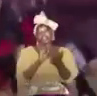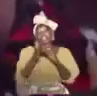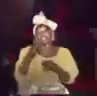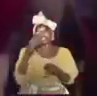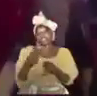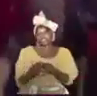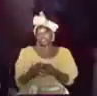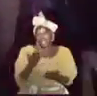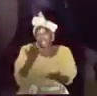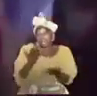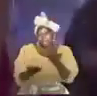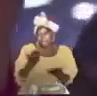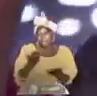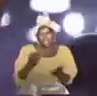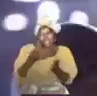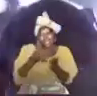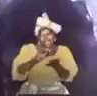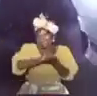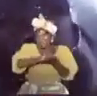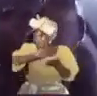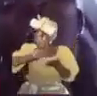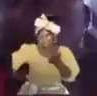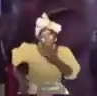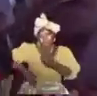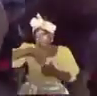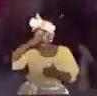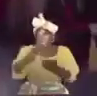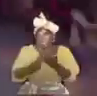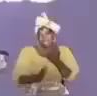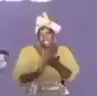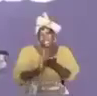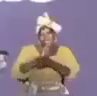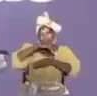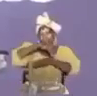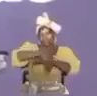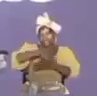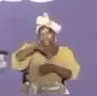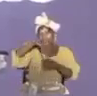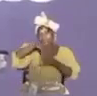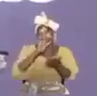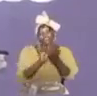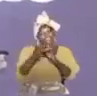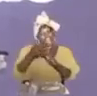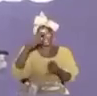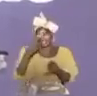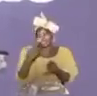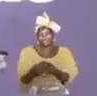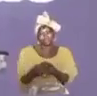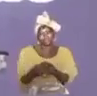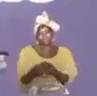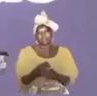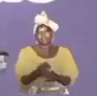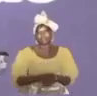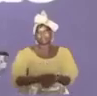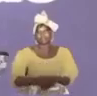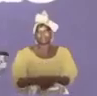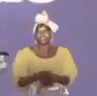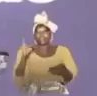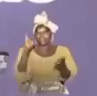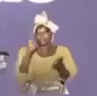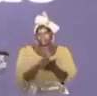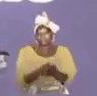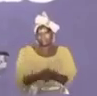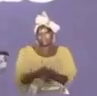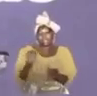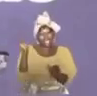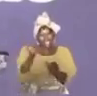May it give way finally this night. In the name of Jesus, the Son of the Living God, that everything